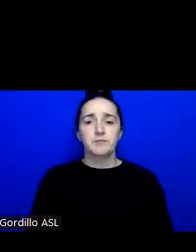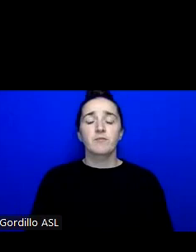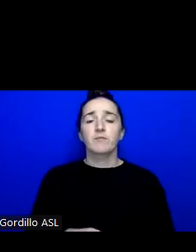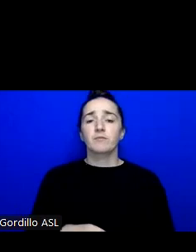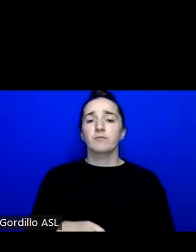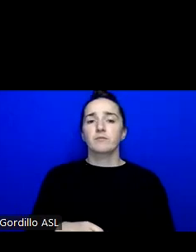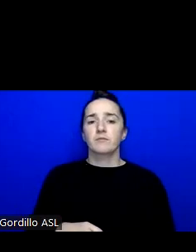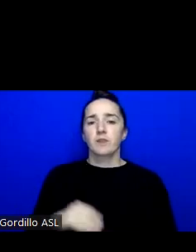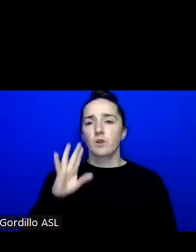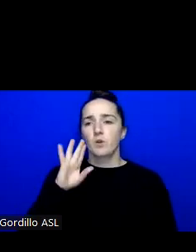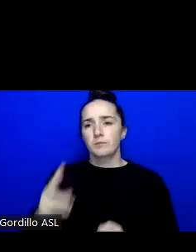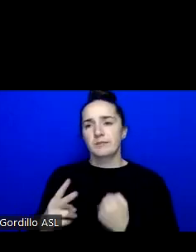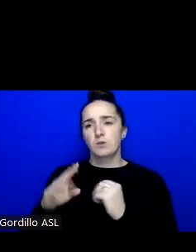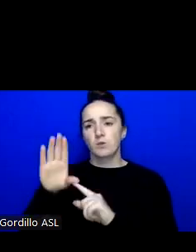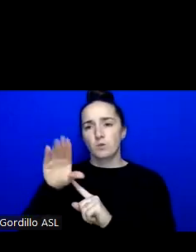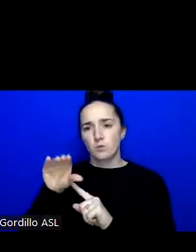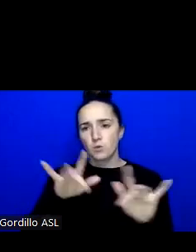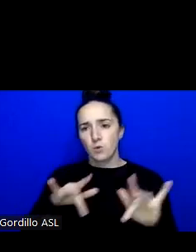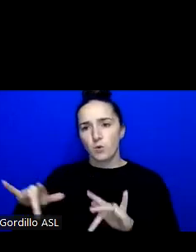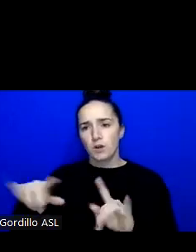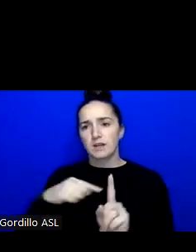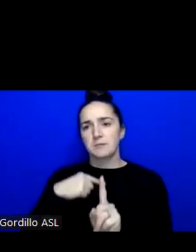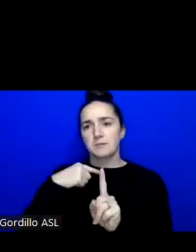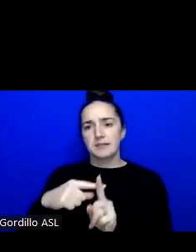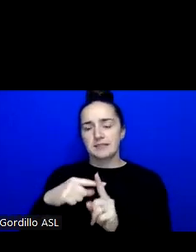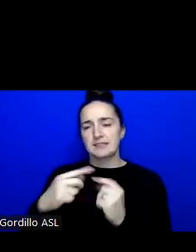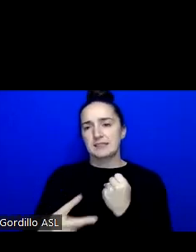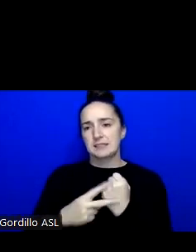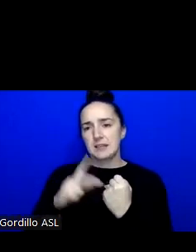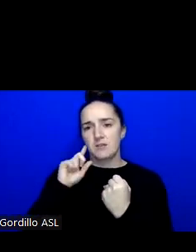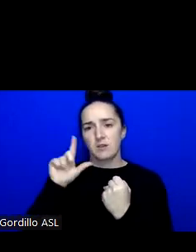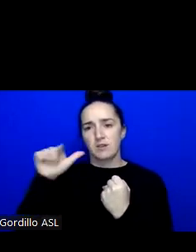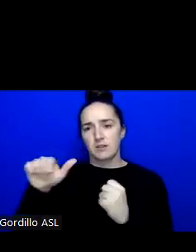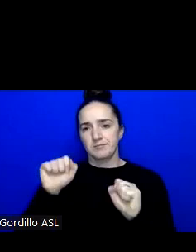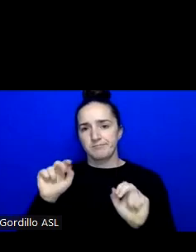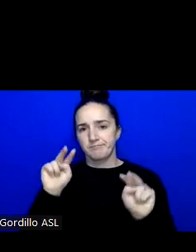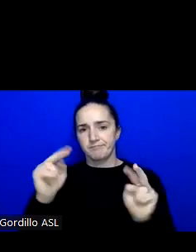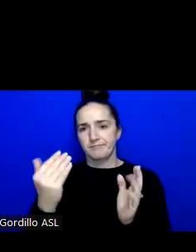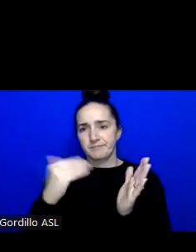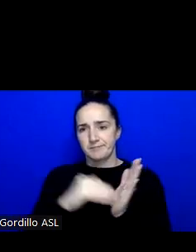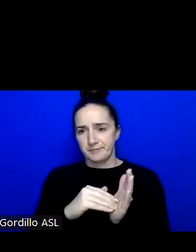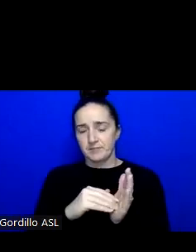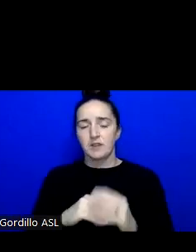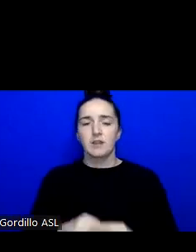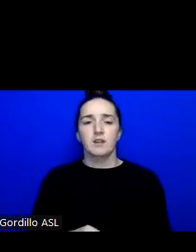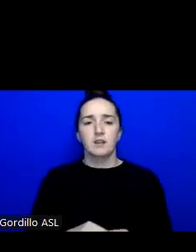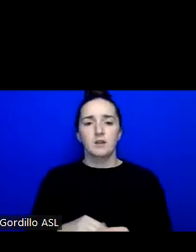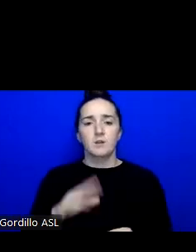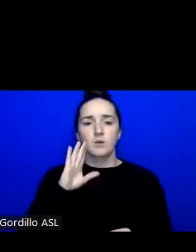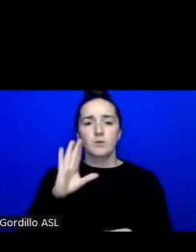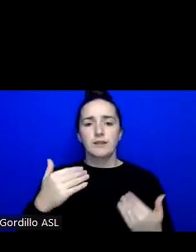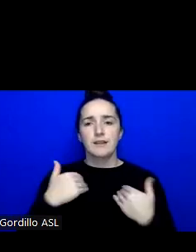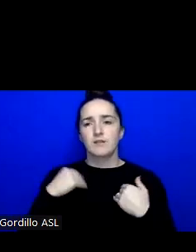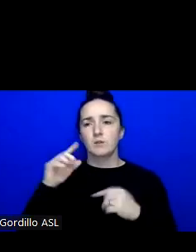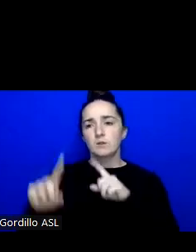presentation, it is our hope as well to be dropping in a survey for you to complete to give us some feedback in regards to